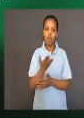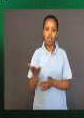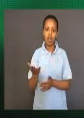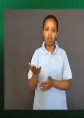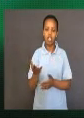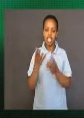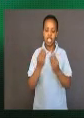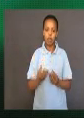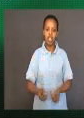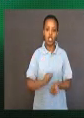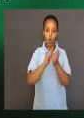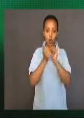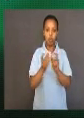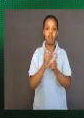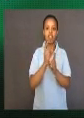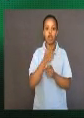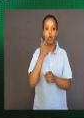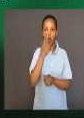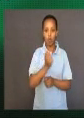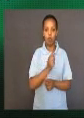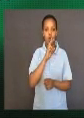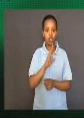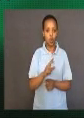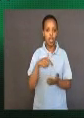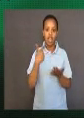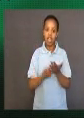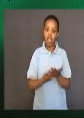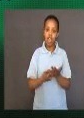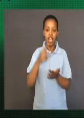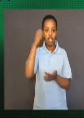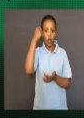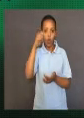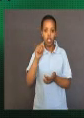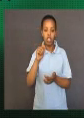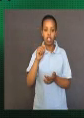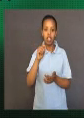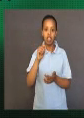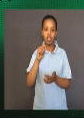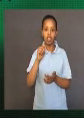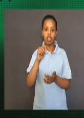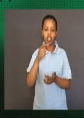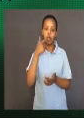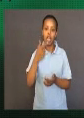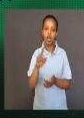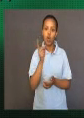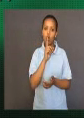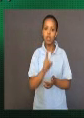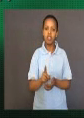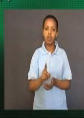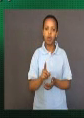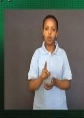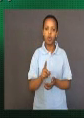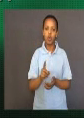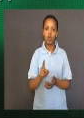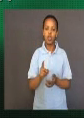evolution. This theory states that He is responsible for the